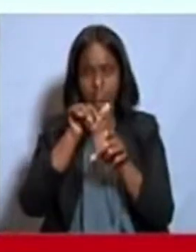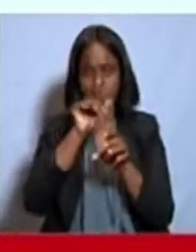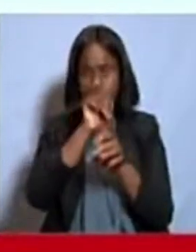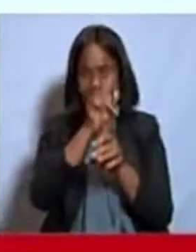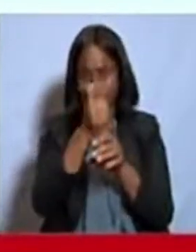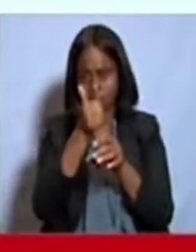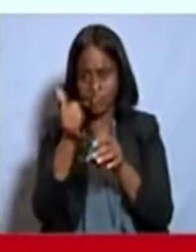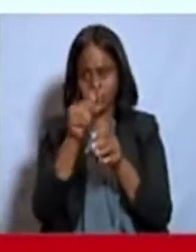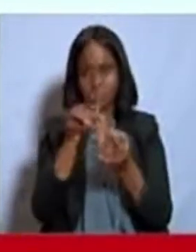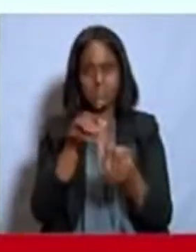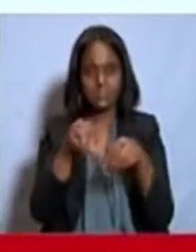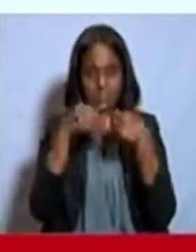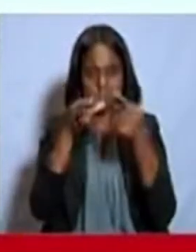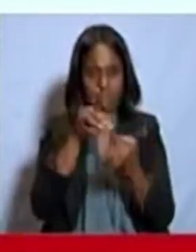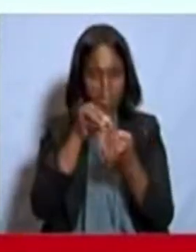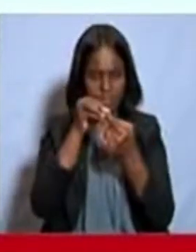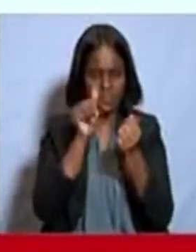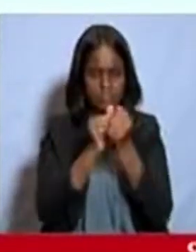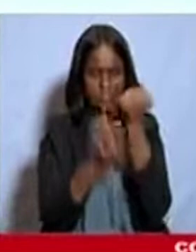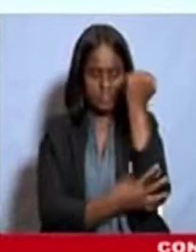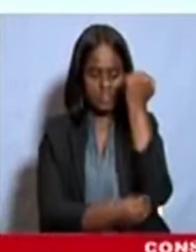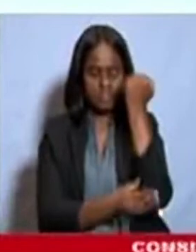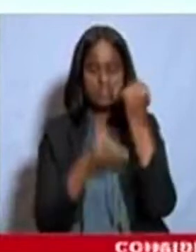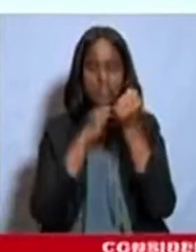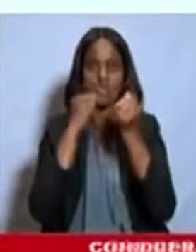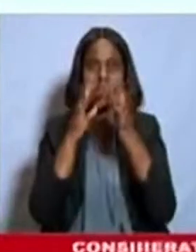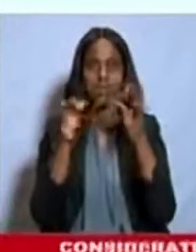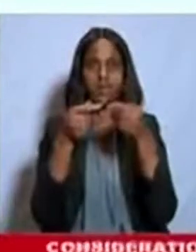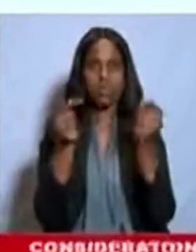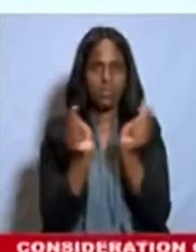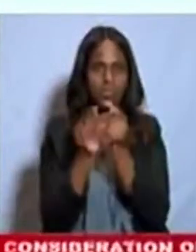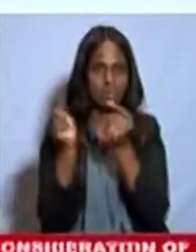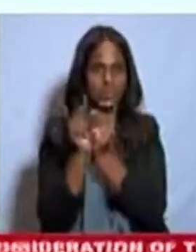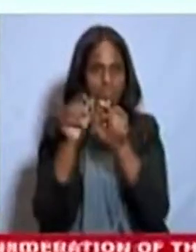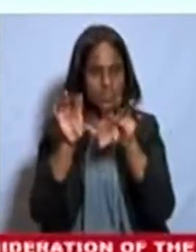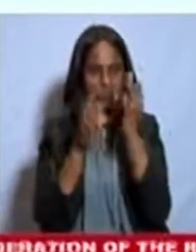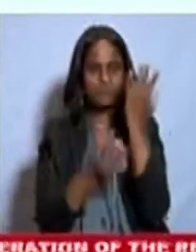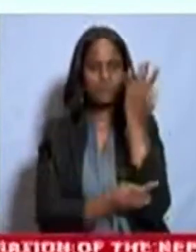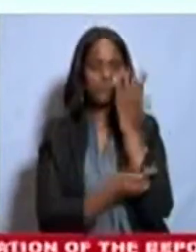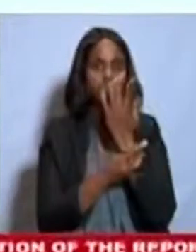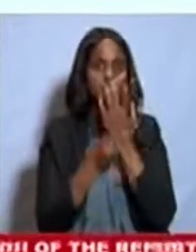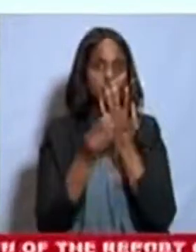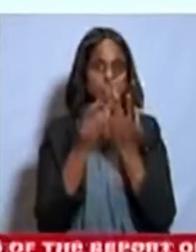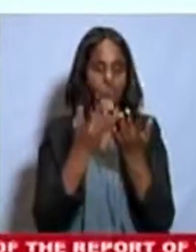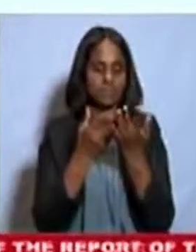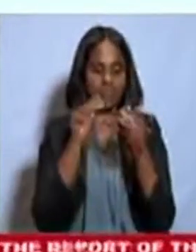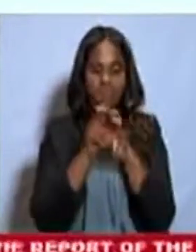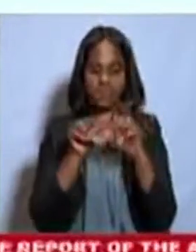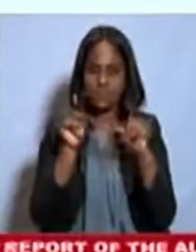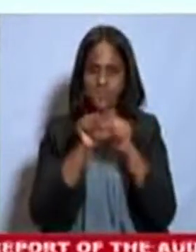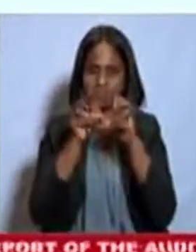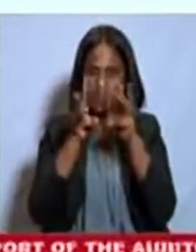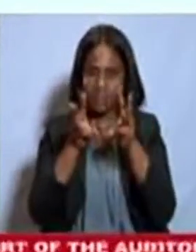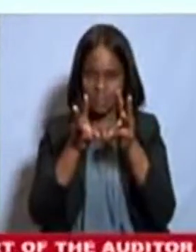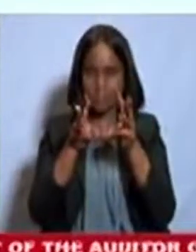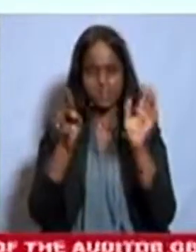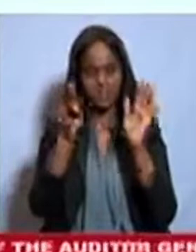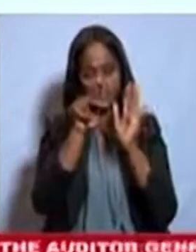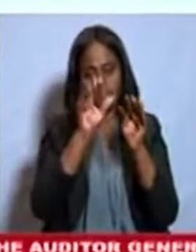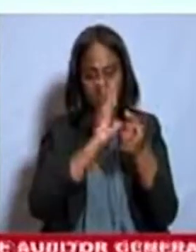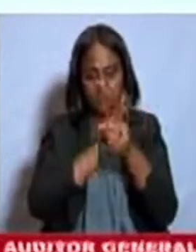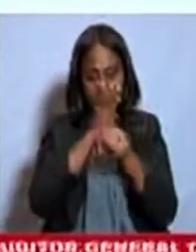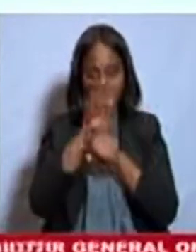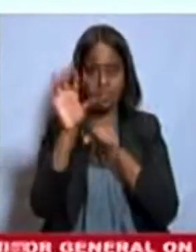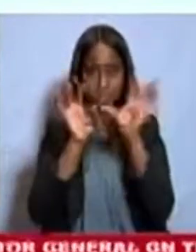special preference to the poor and vulnerable farmer groups for continuous development. In this regard, upon selection